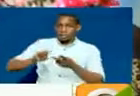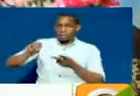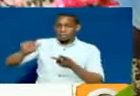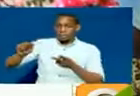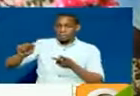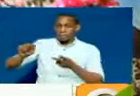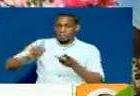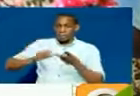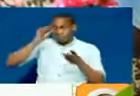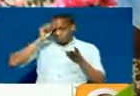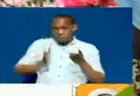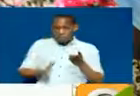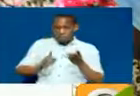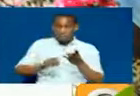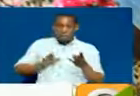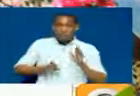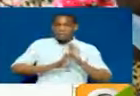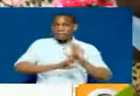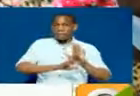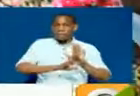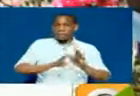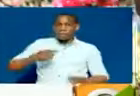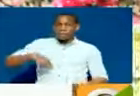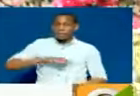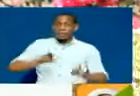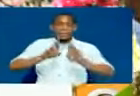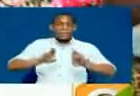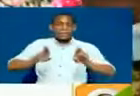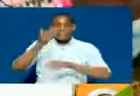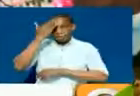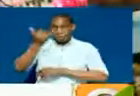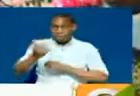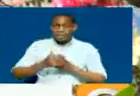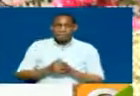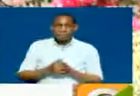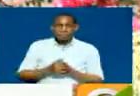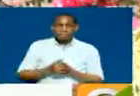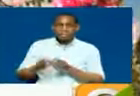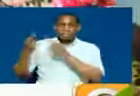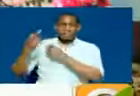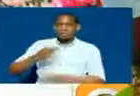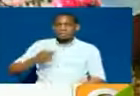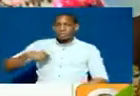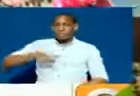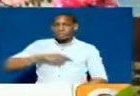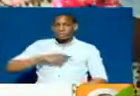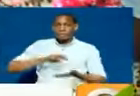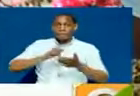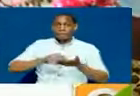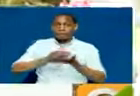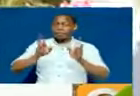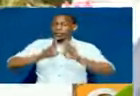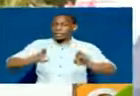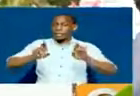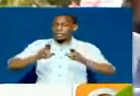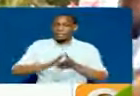sisi, awe governor, awe woman rep. Sisi tuko tayari kwa sababu hiyo ndiyo kazi yetu. Kwa hivyo tuko tayari